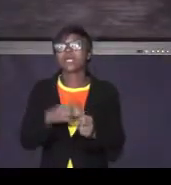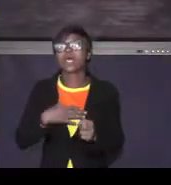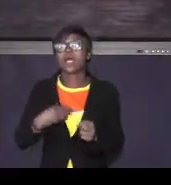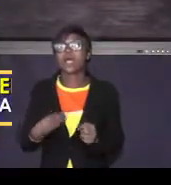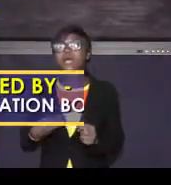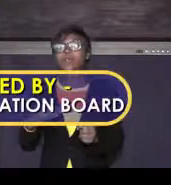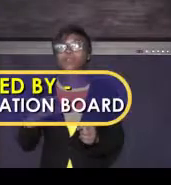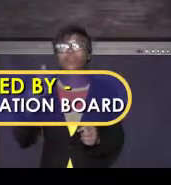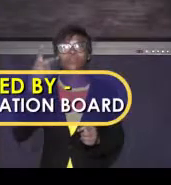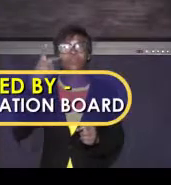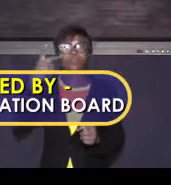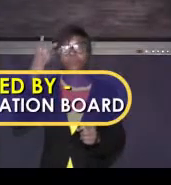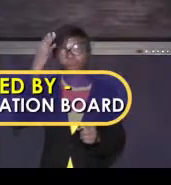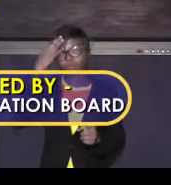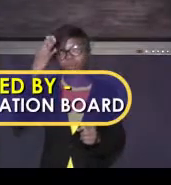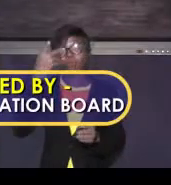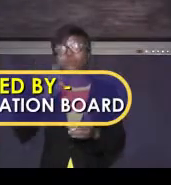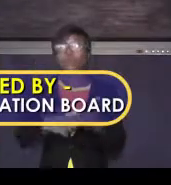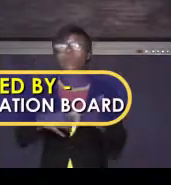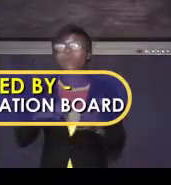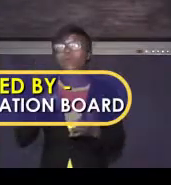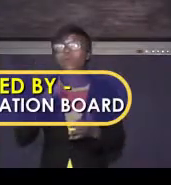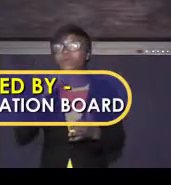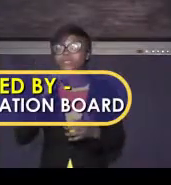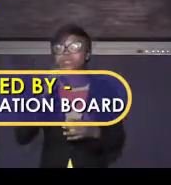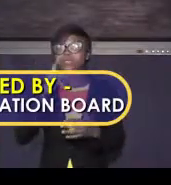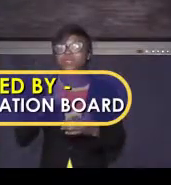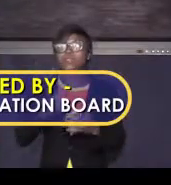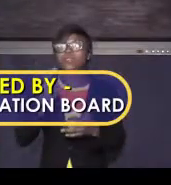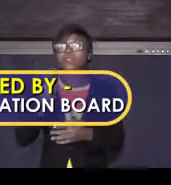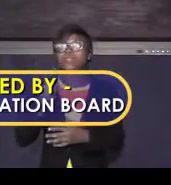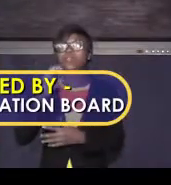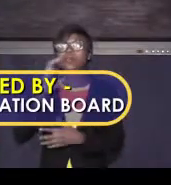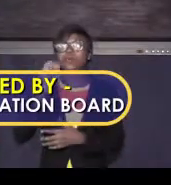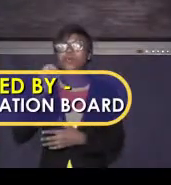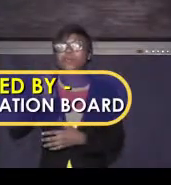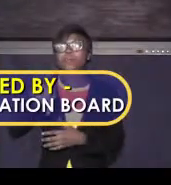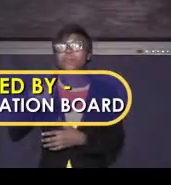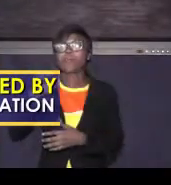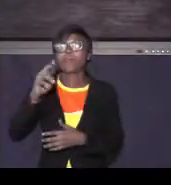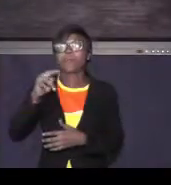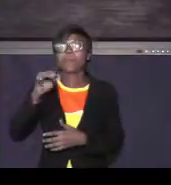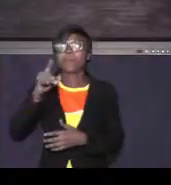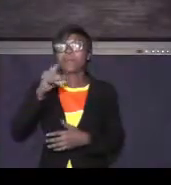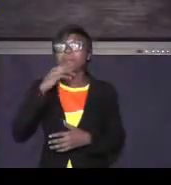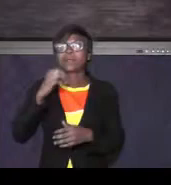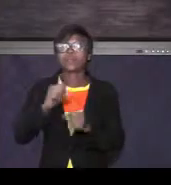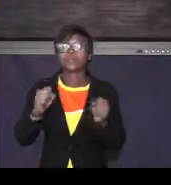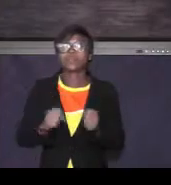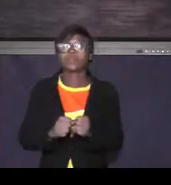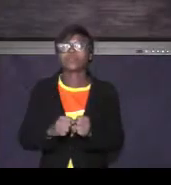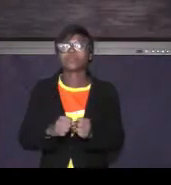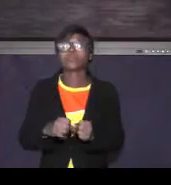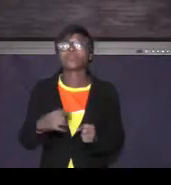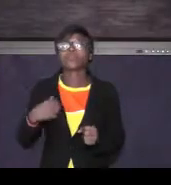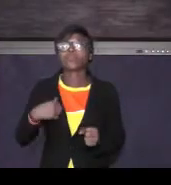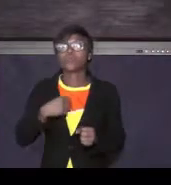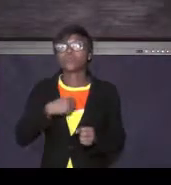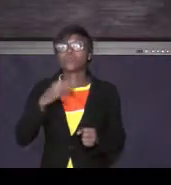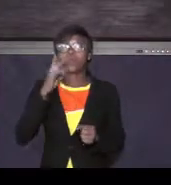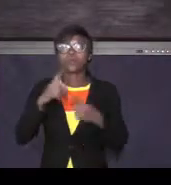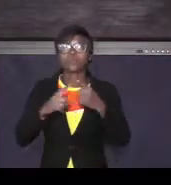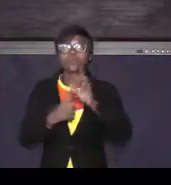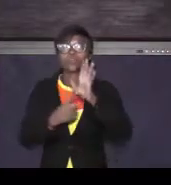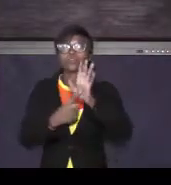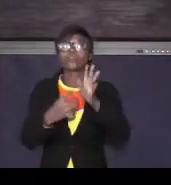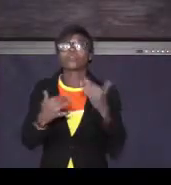together and you would have found the total area for the compound shape. But it is not enough for me to say this by mouth. You know, as usual, we'll put